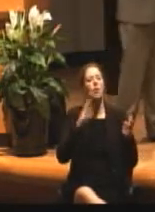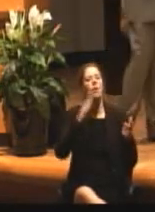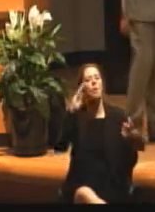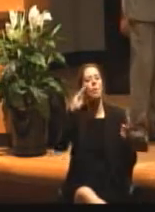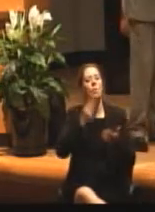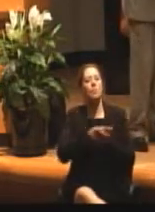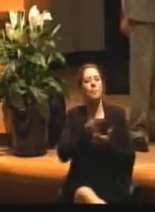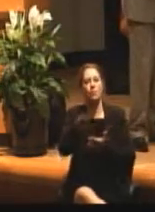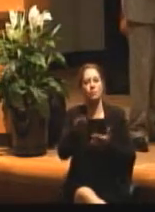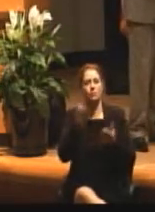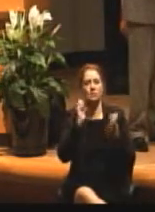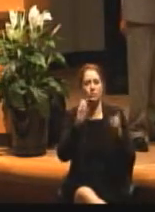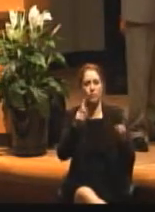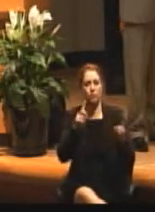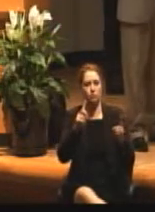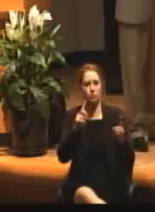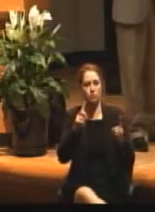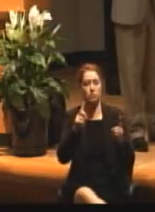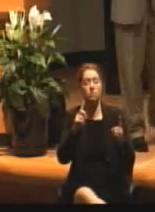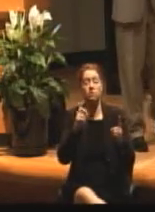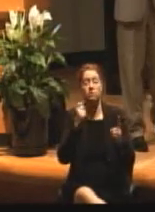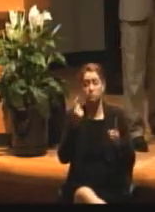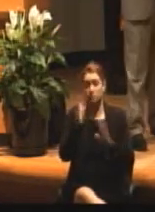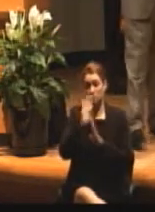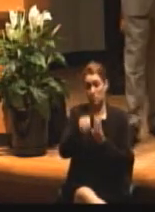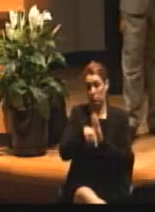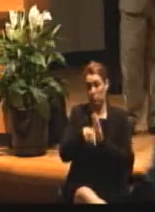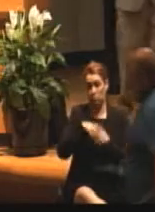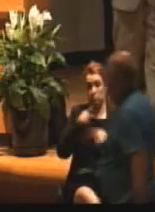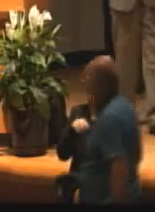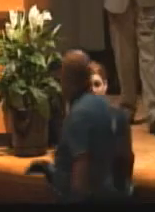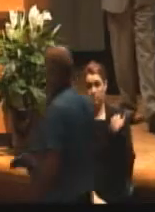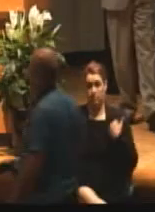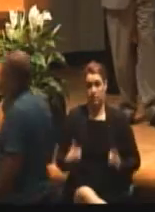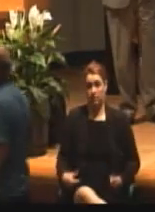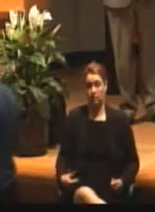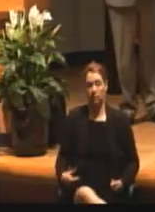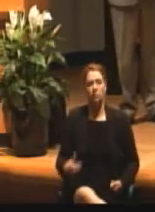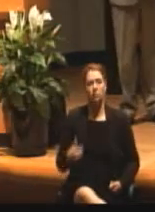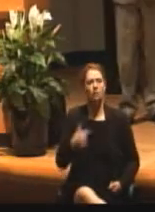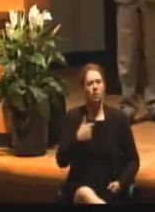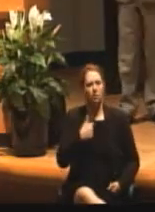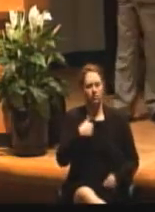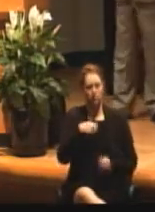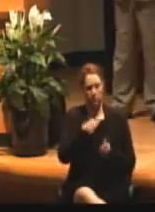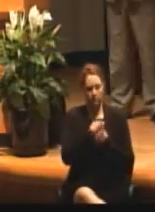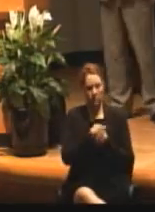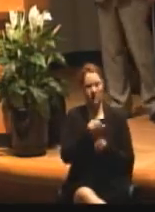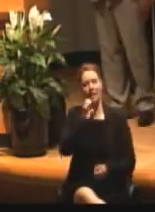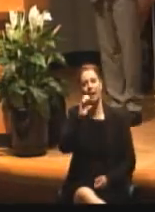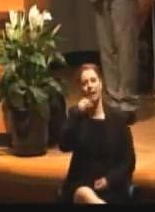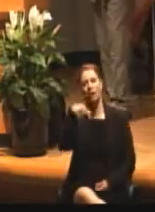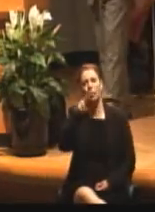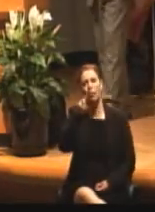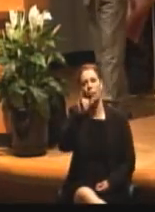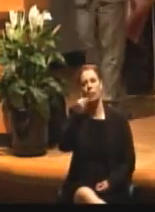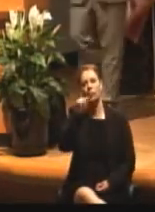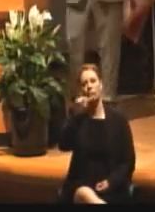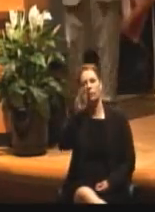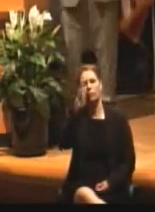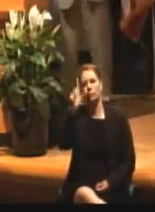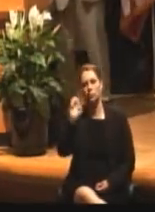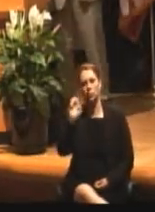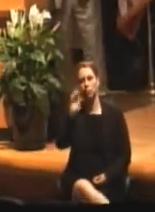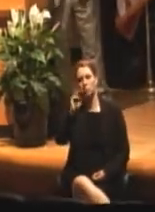education. Give you a little background about myself. I've been with Equitable Mortgage here for 17 years. It's